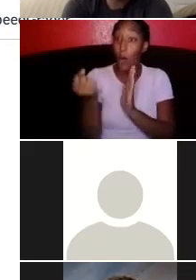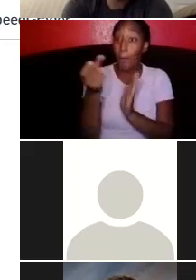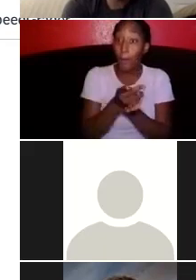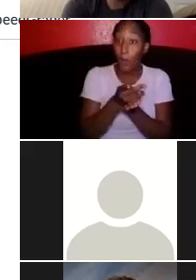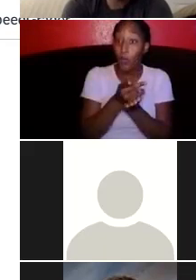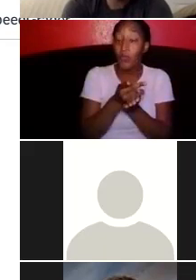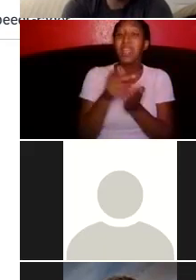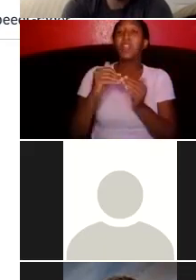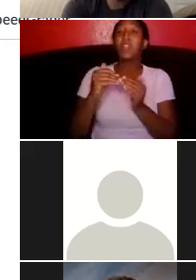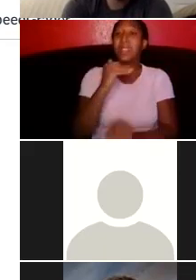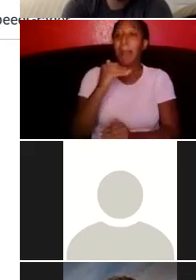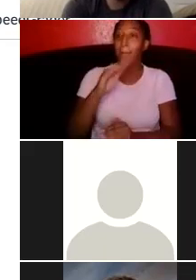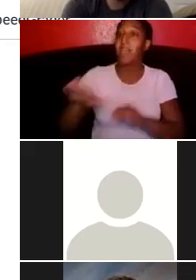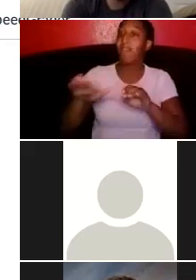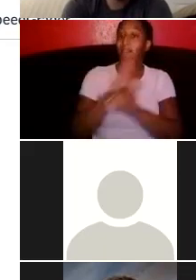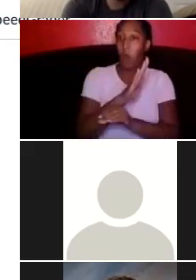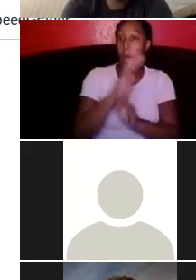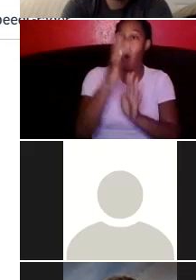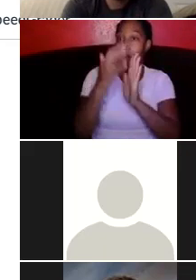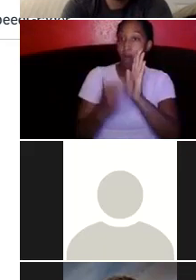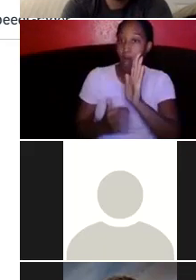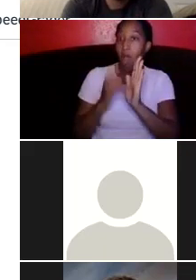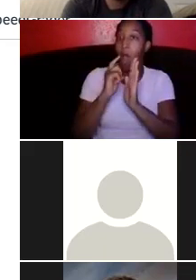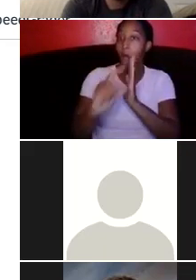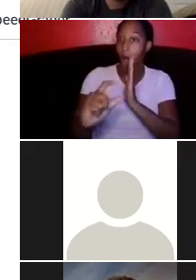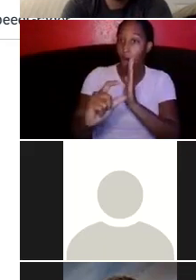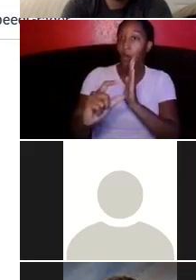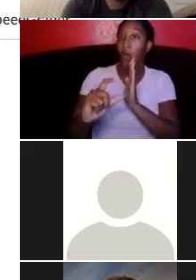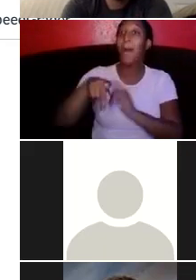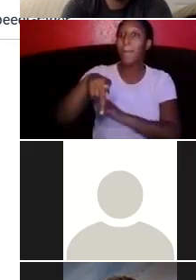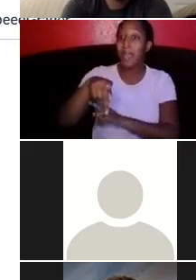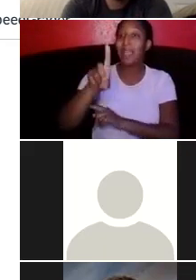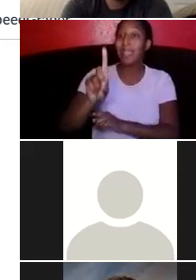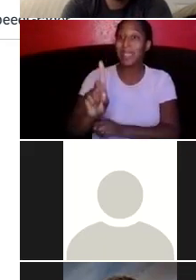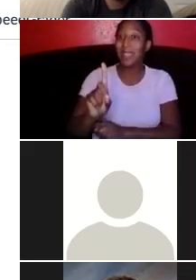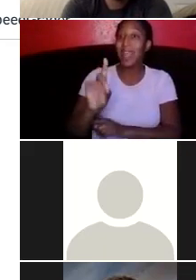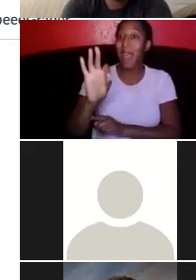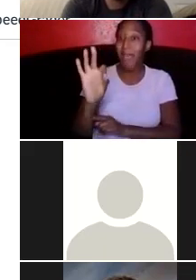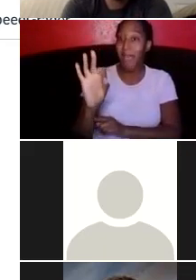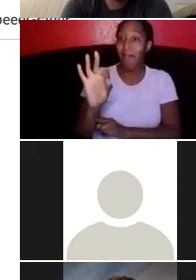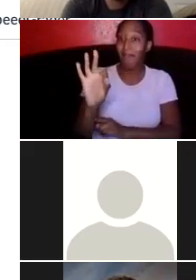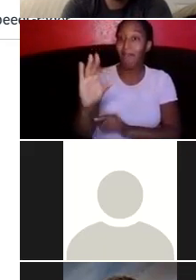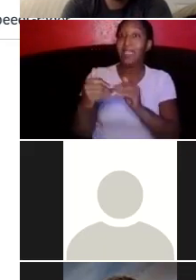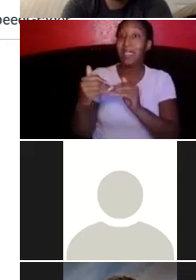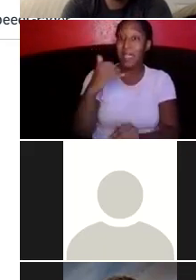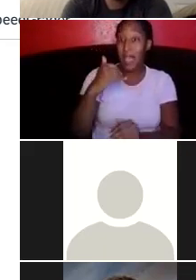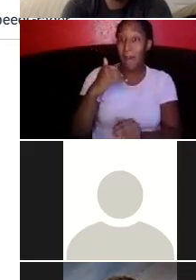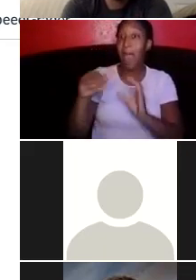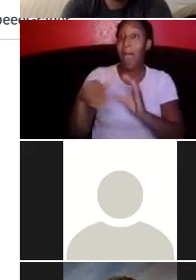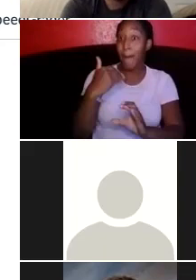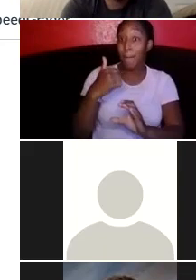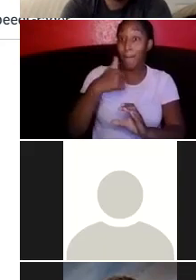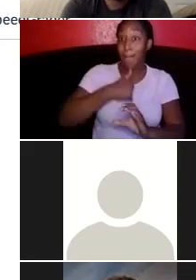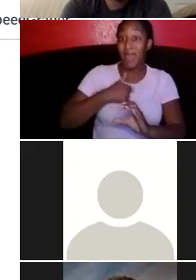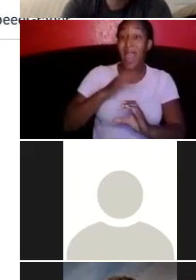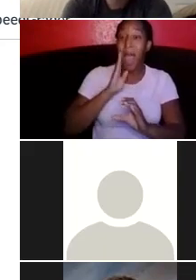full article as a PDF file. You email it to me. I will take a look and tell you whether it's acceptable or